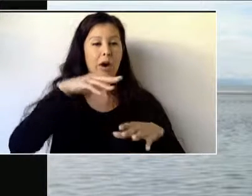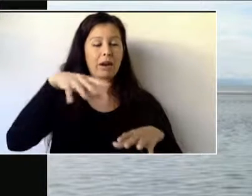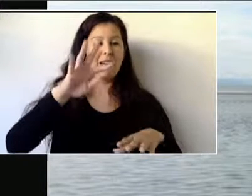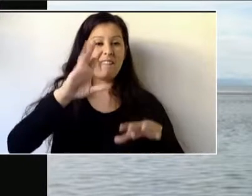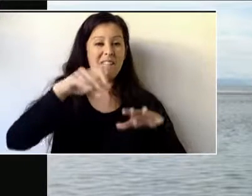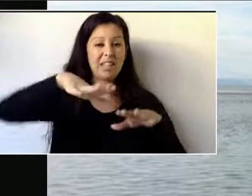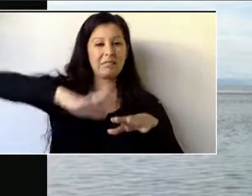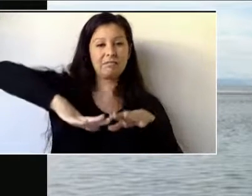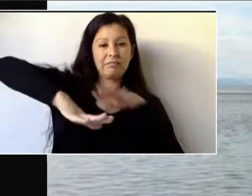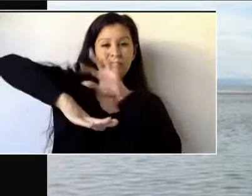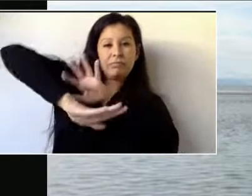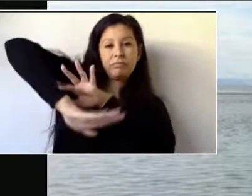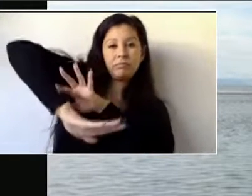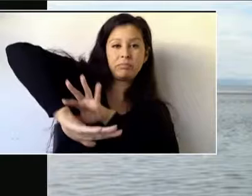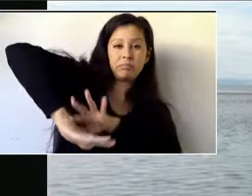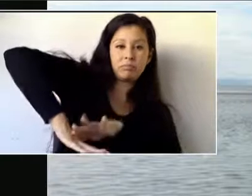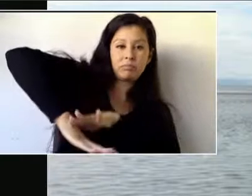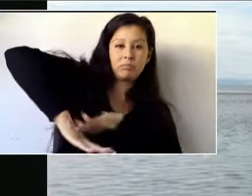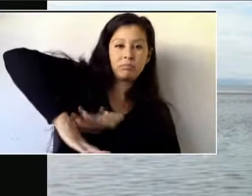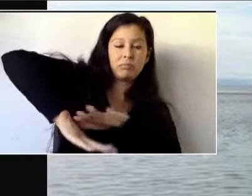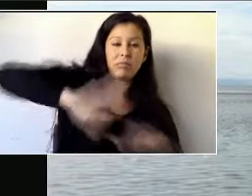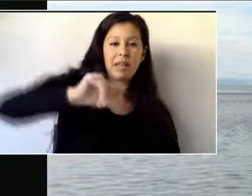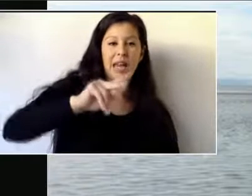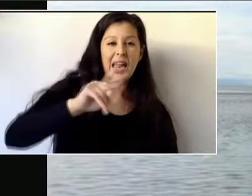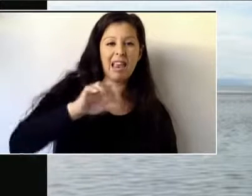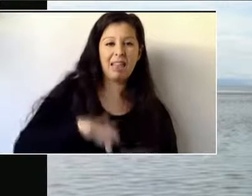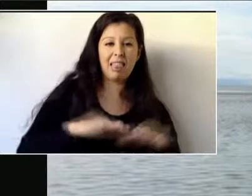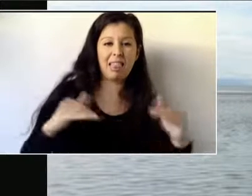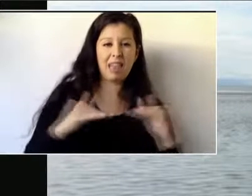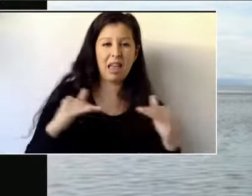of tidal, moon chart.